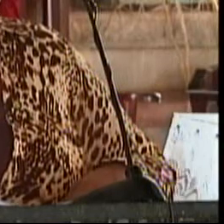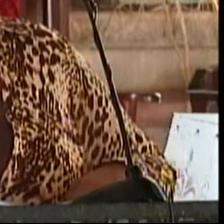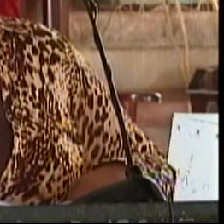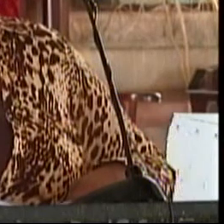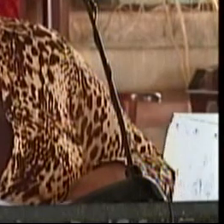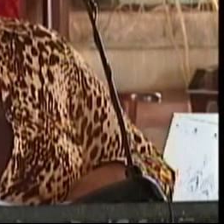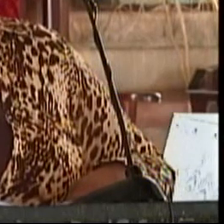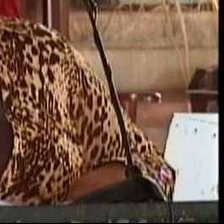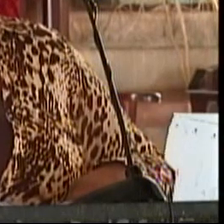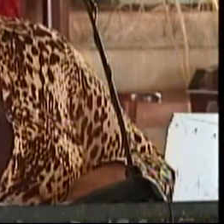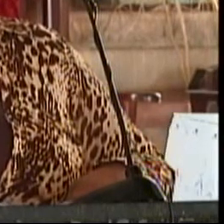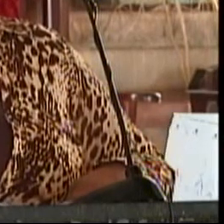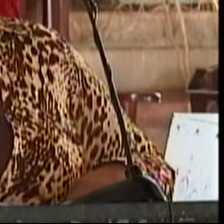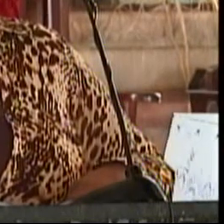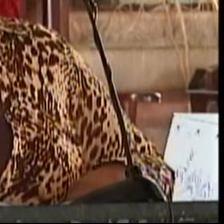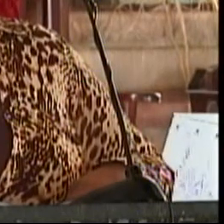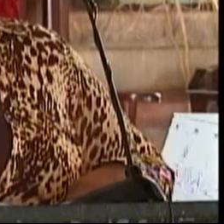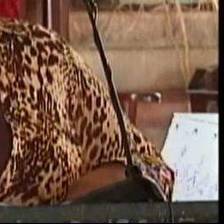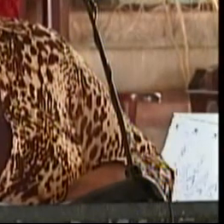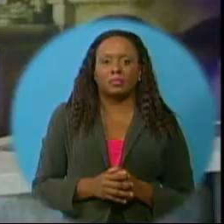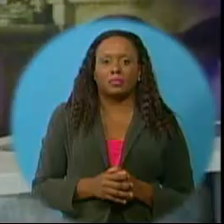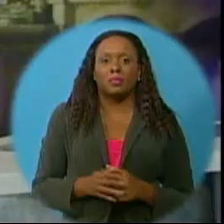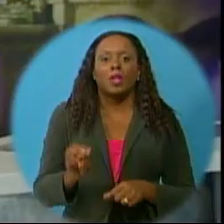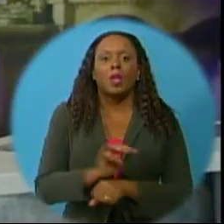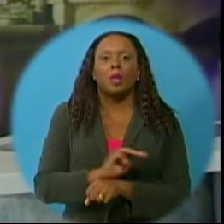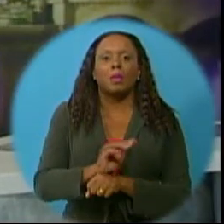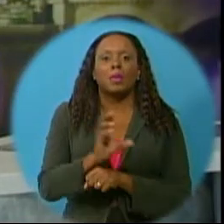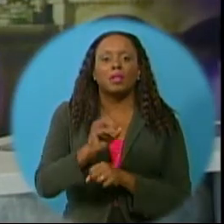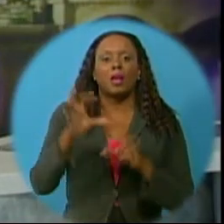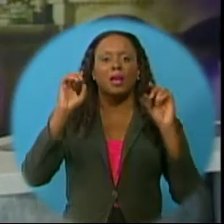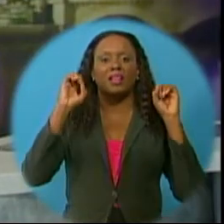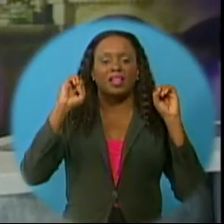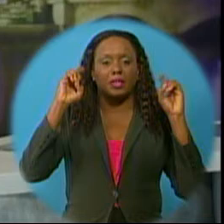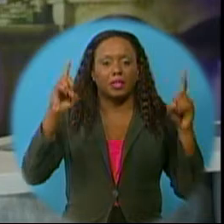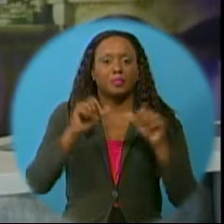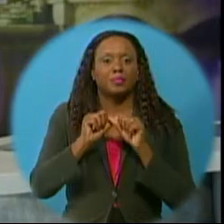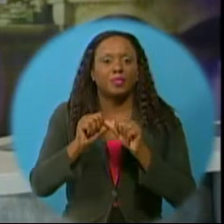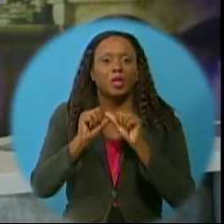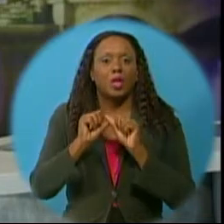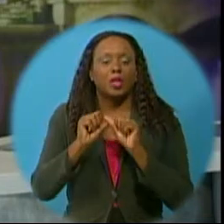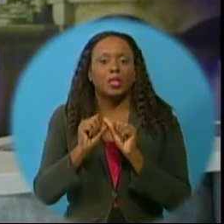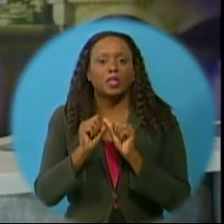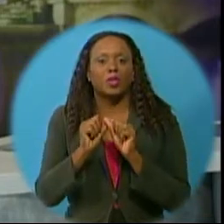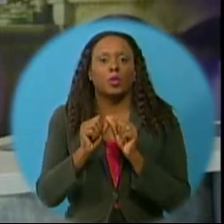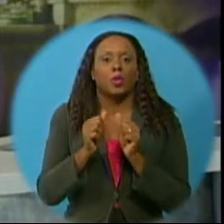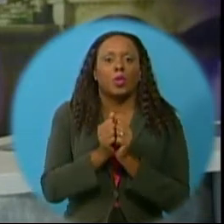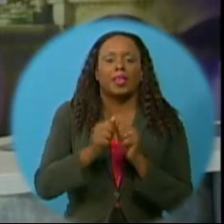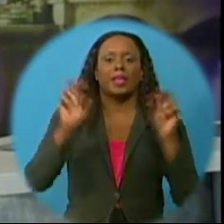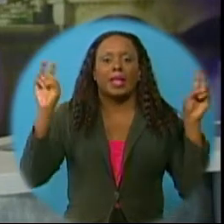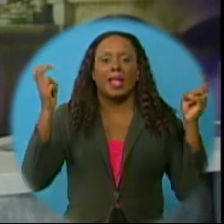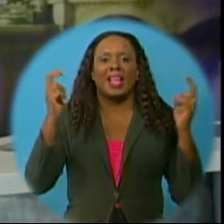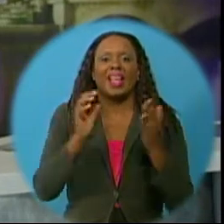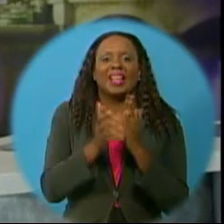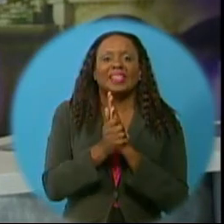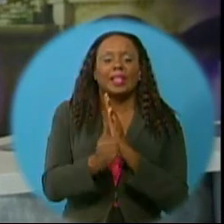see, hear, do, feel. As the Ministry of Education continues its rollout of the Skills